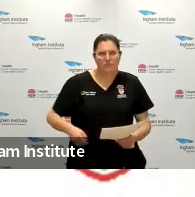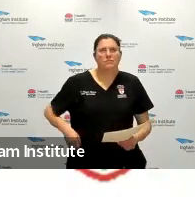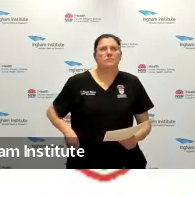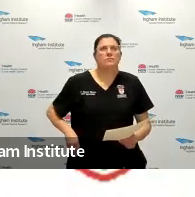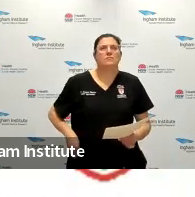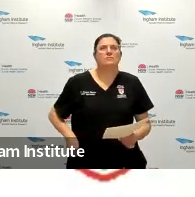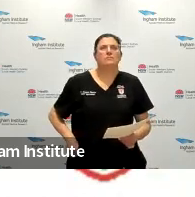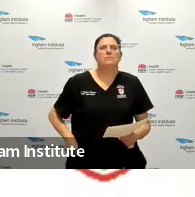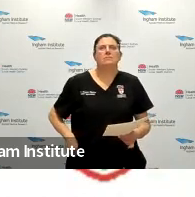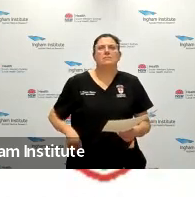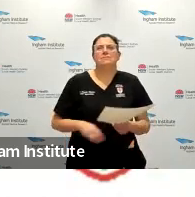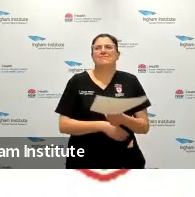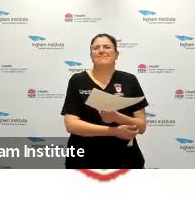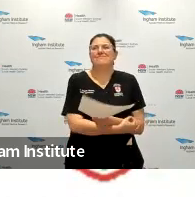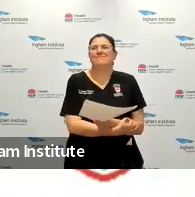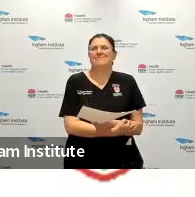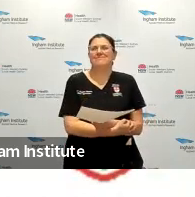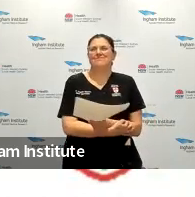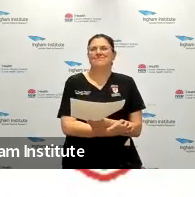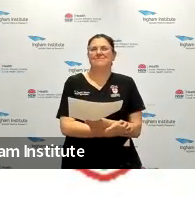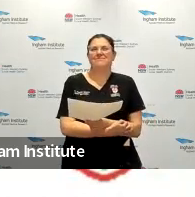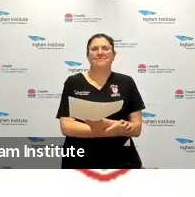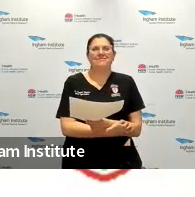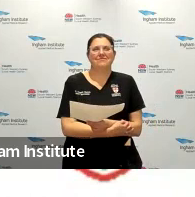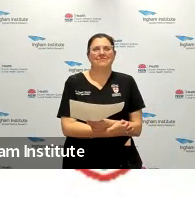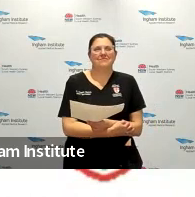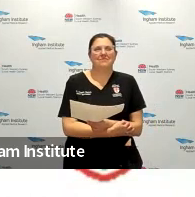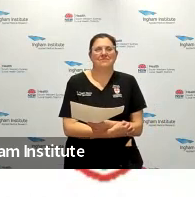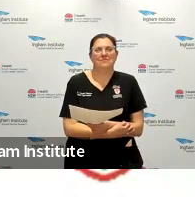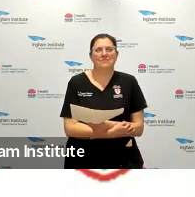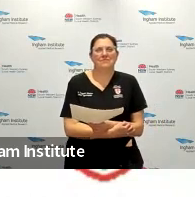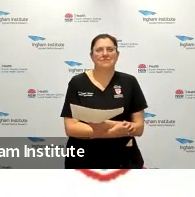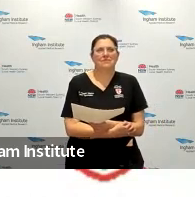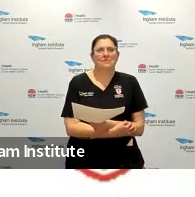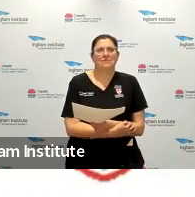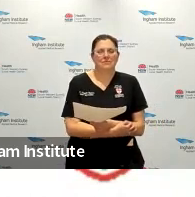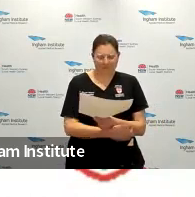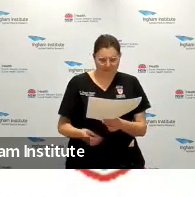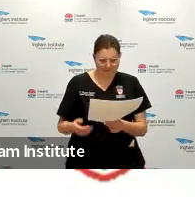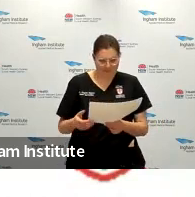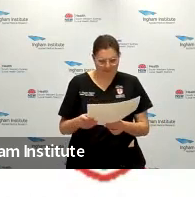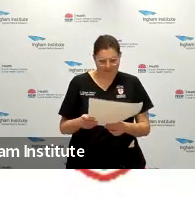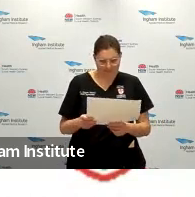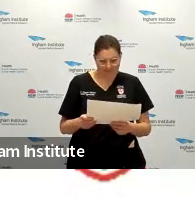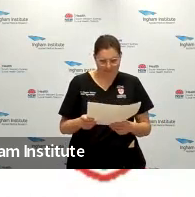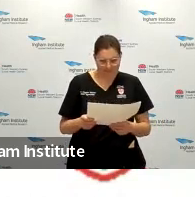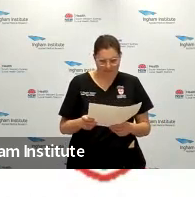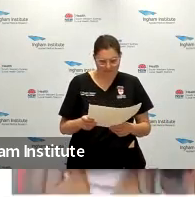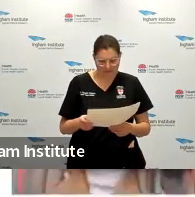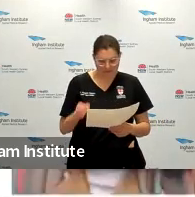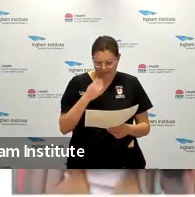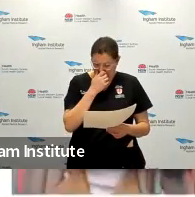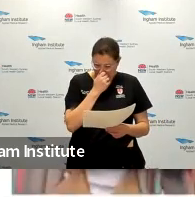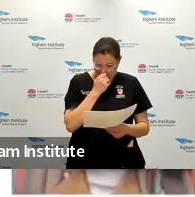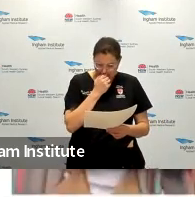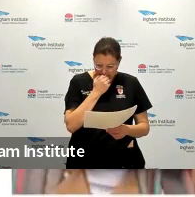slides are not very inclusive enough of all of the members of our team, that have worked with us to bring this work to the stage we're